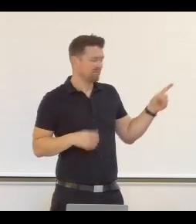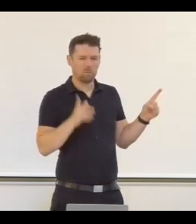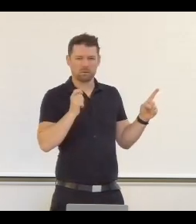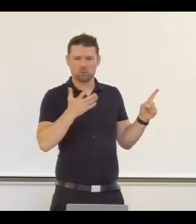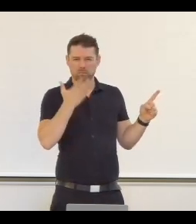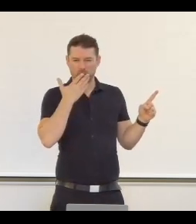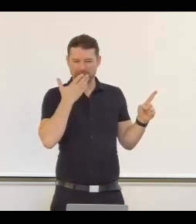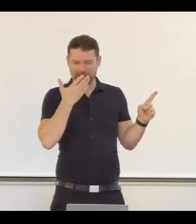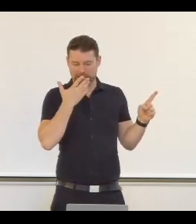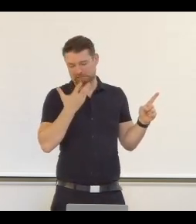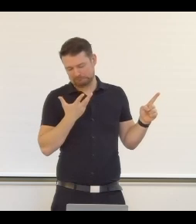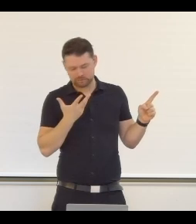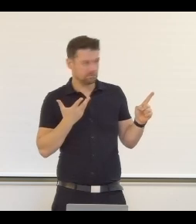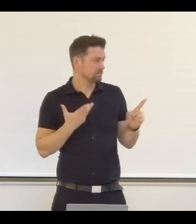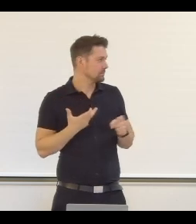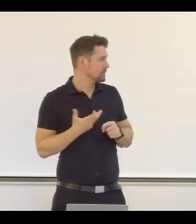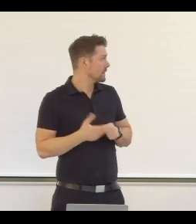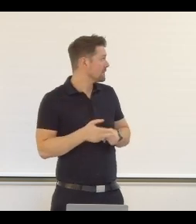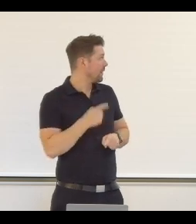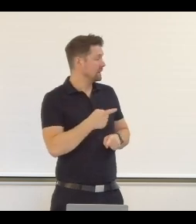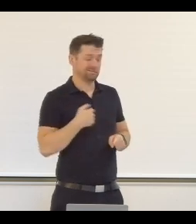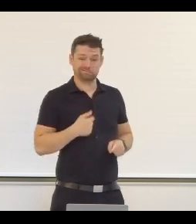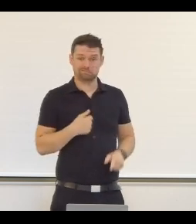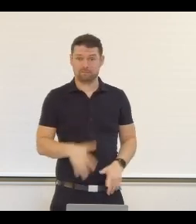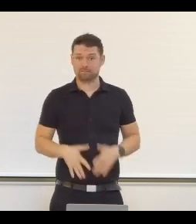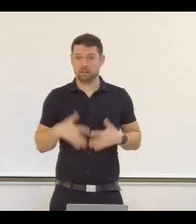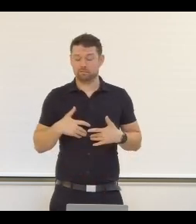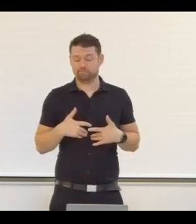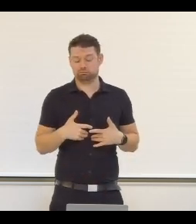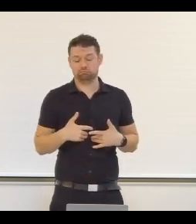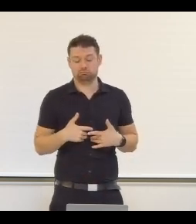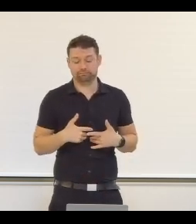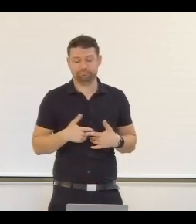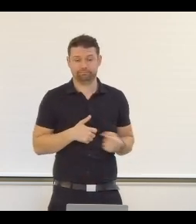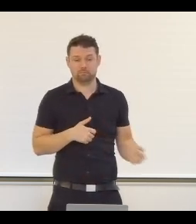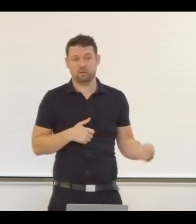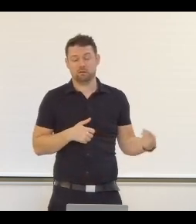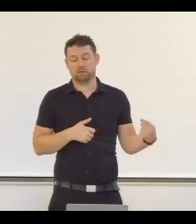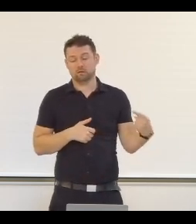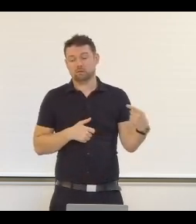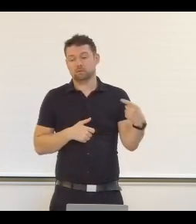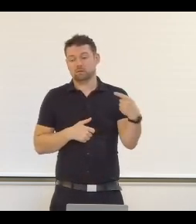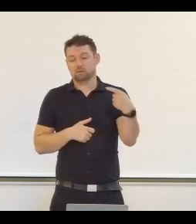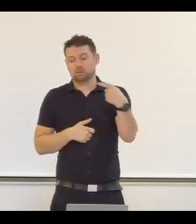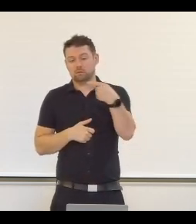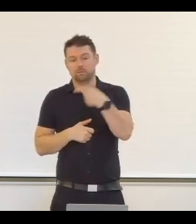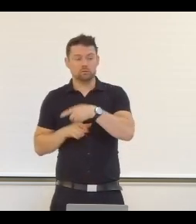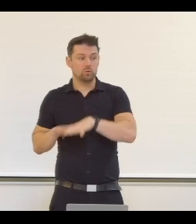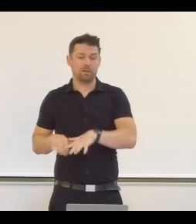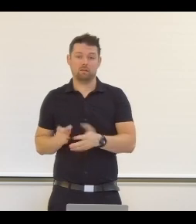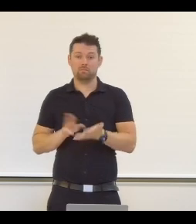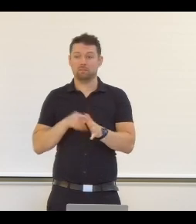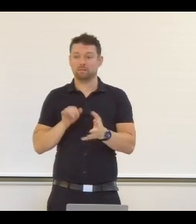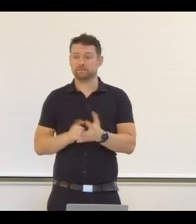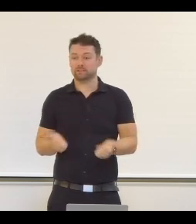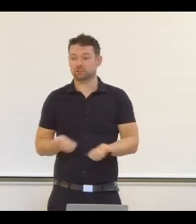because that's how it felt for me. The return trip from Mars to Earth. Mars was behind us.